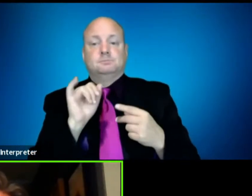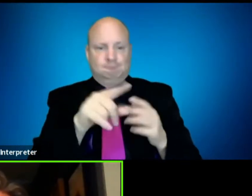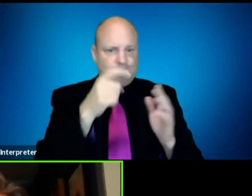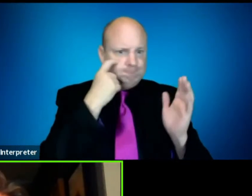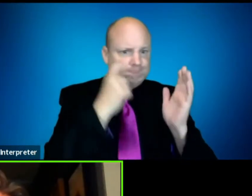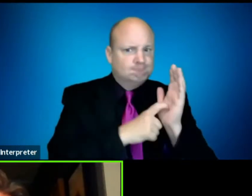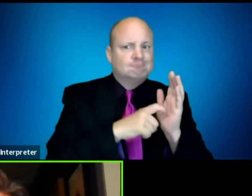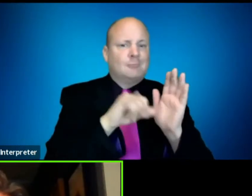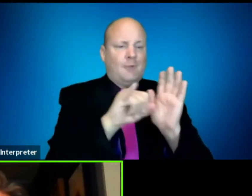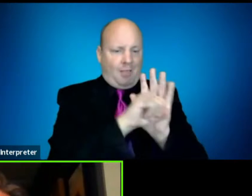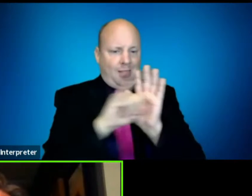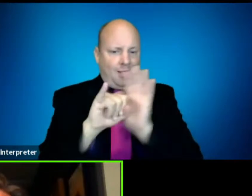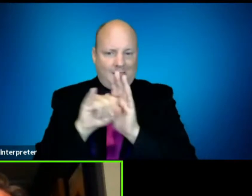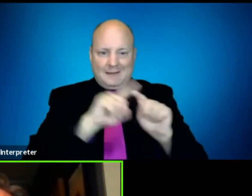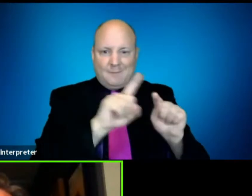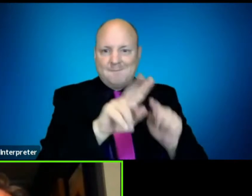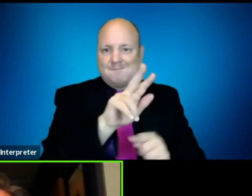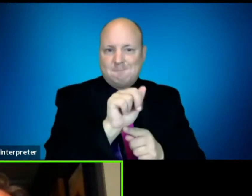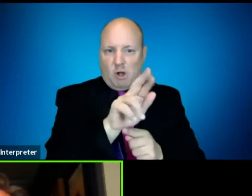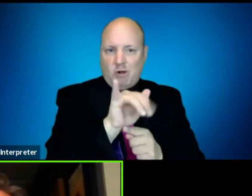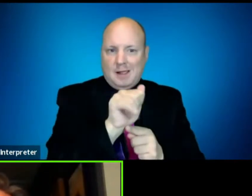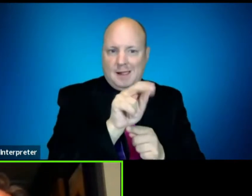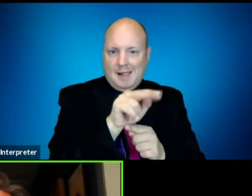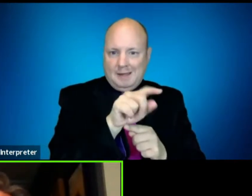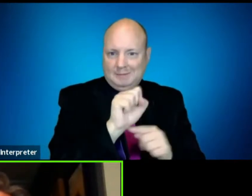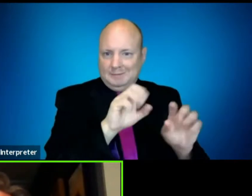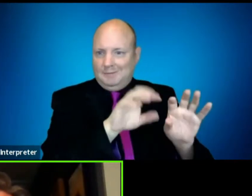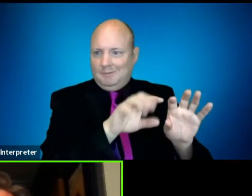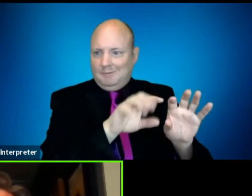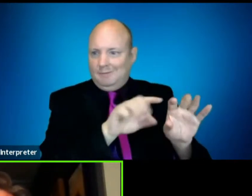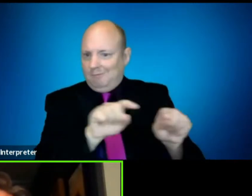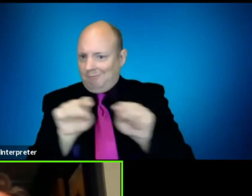disease, transmit more easily, or